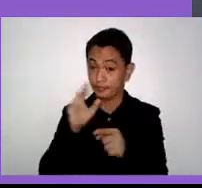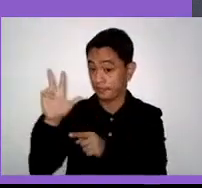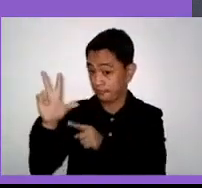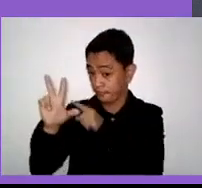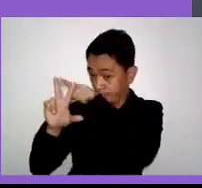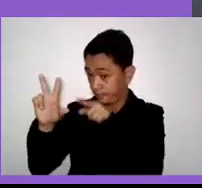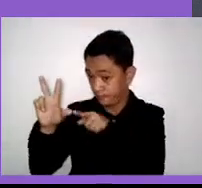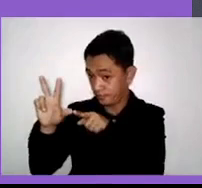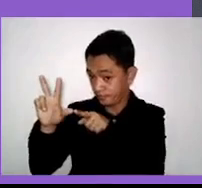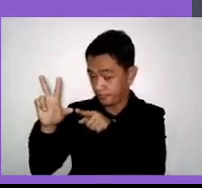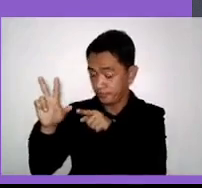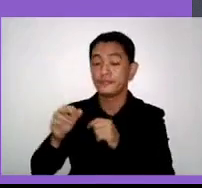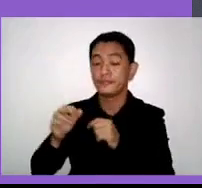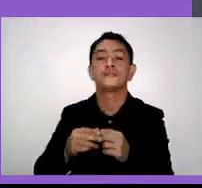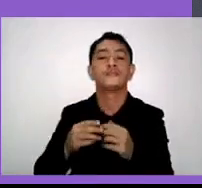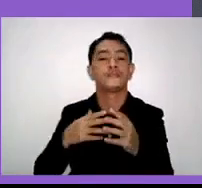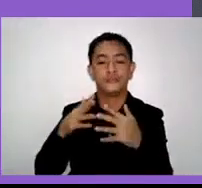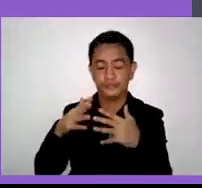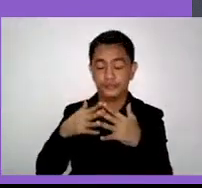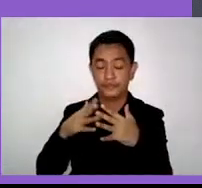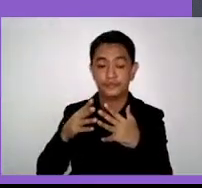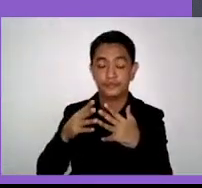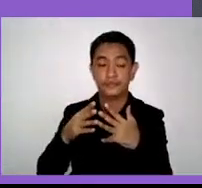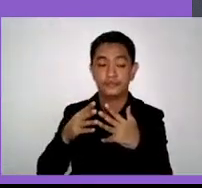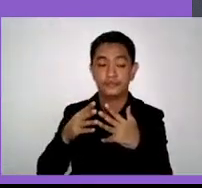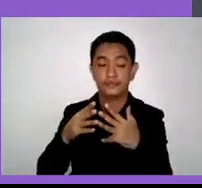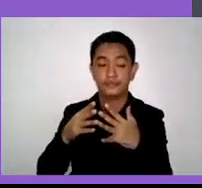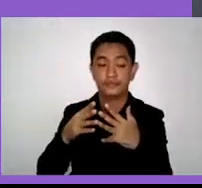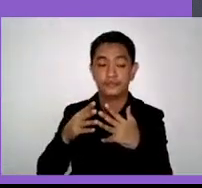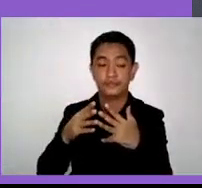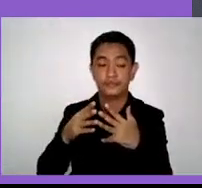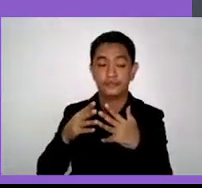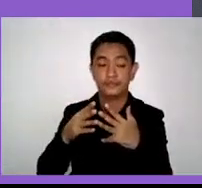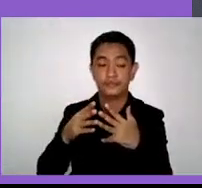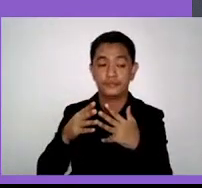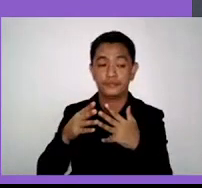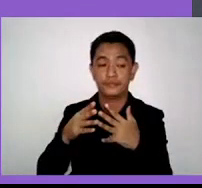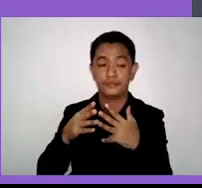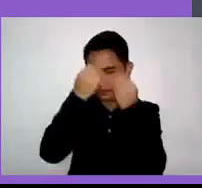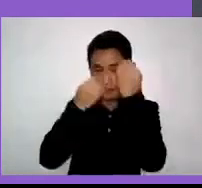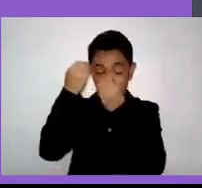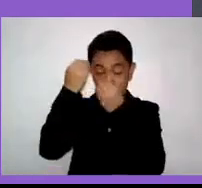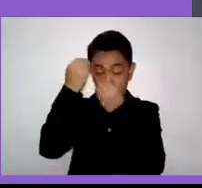Even as adults, we sometimes get confused with the spelling of tricky words, right?